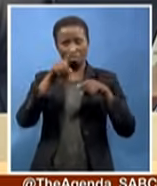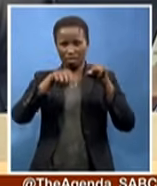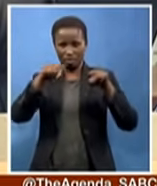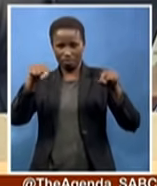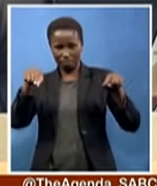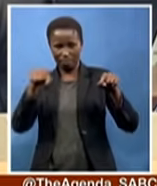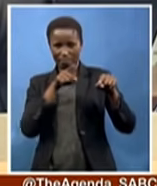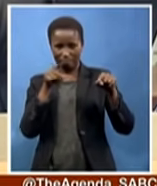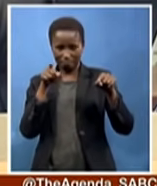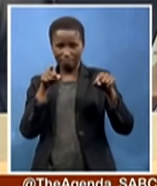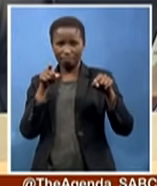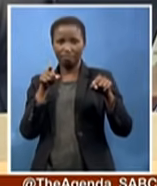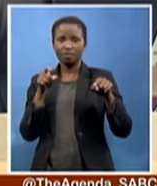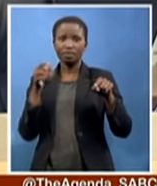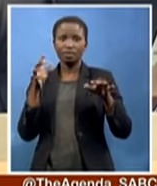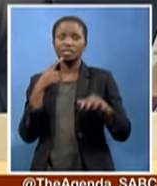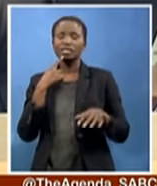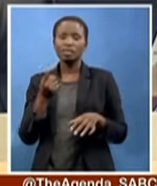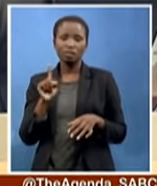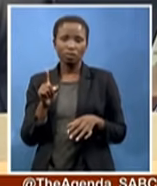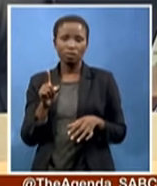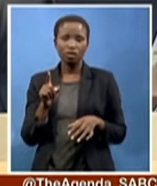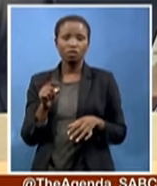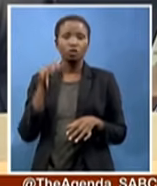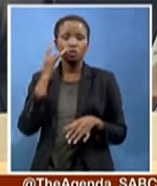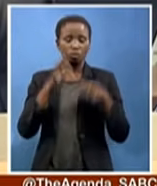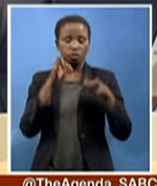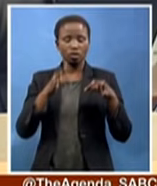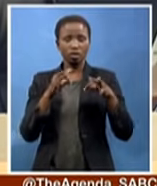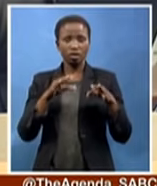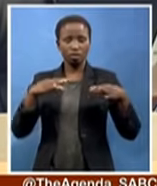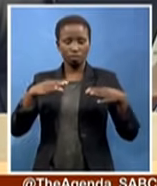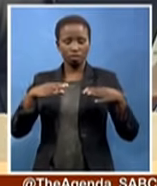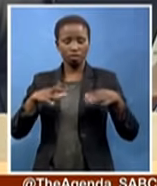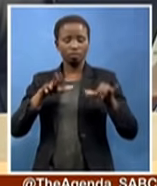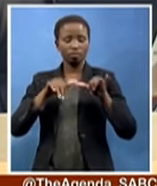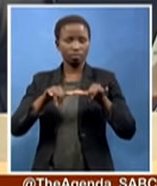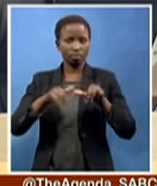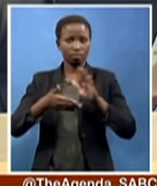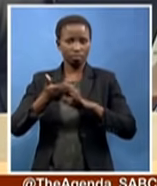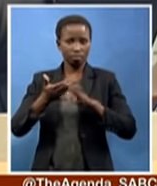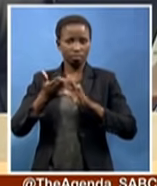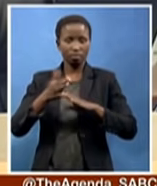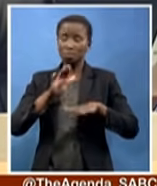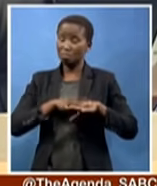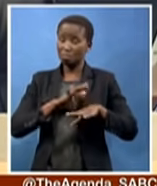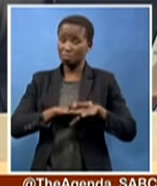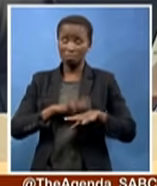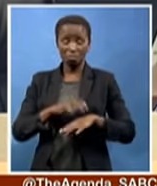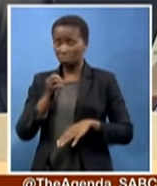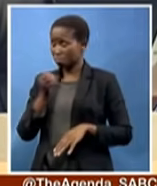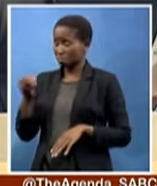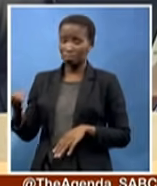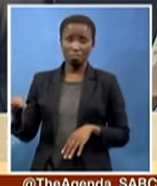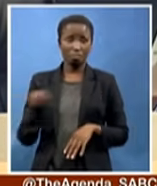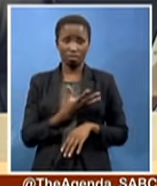political parties has become increasingly costly, expensive, and requires a